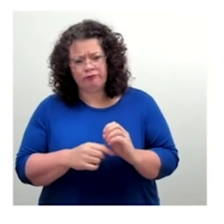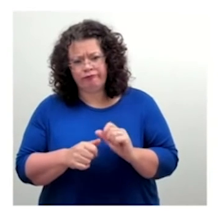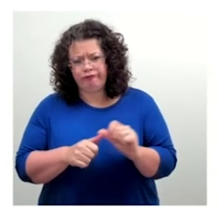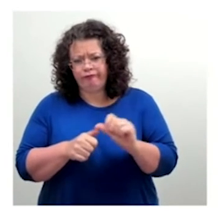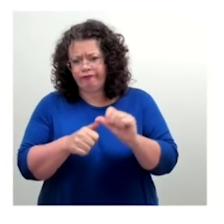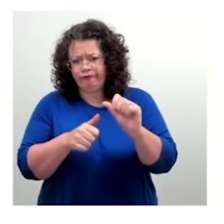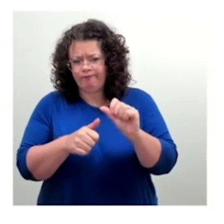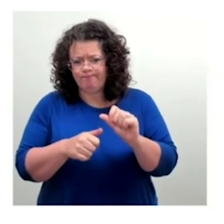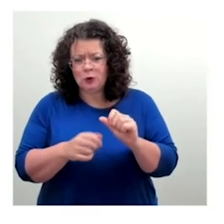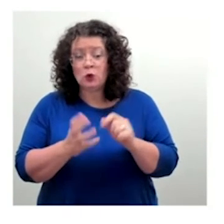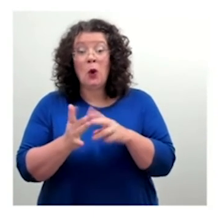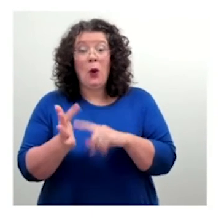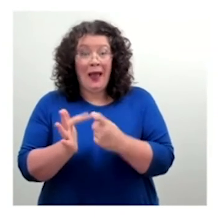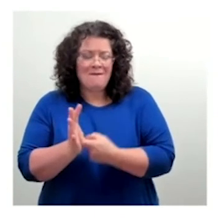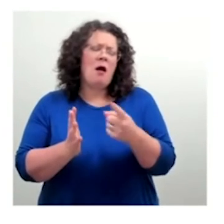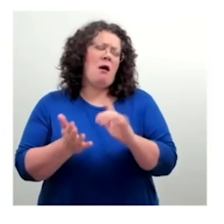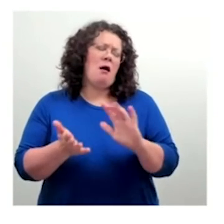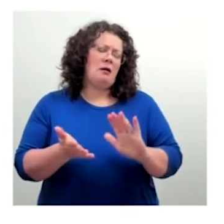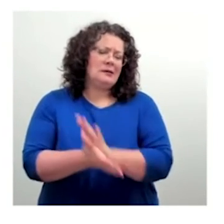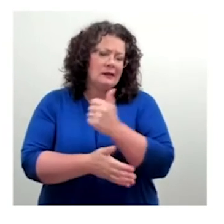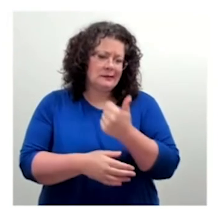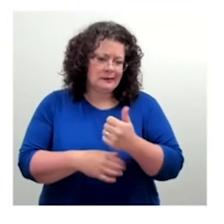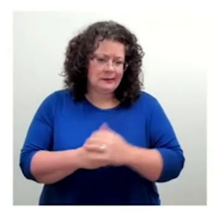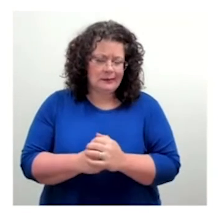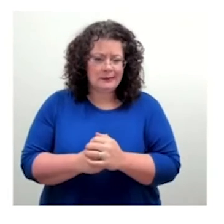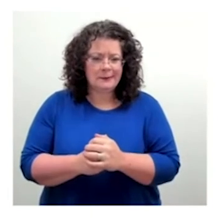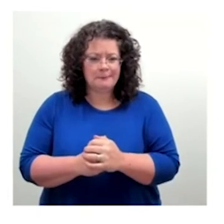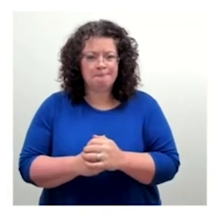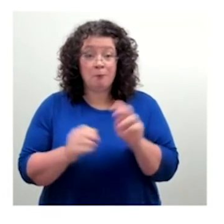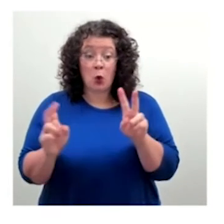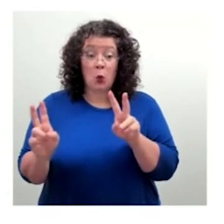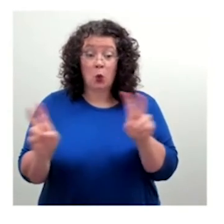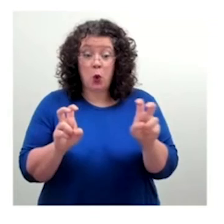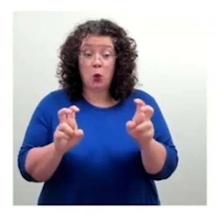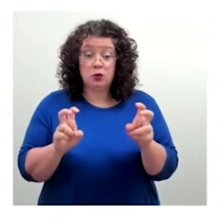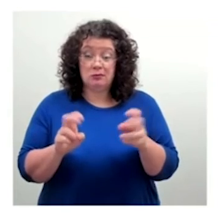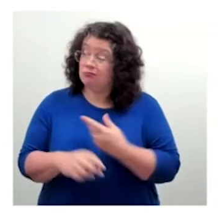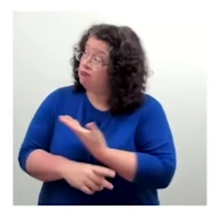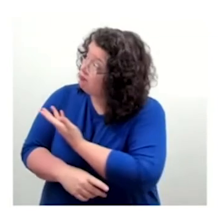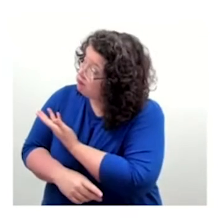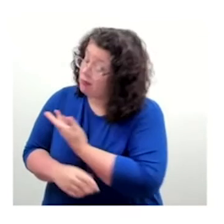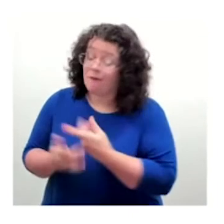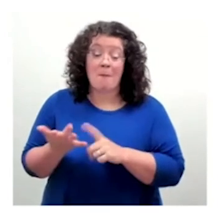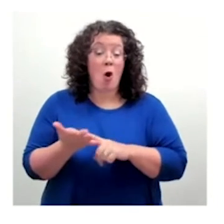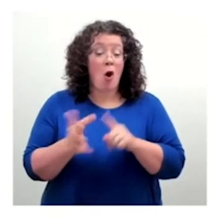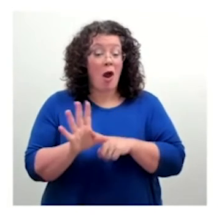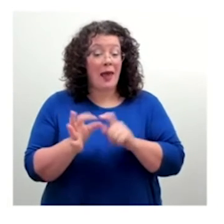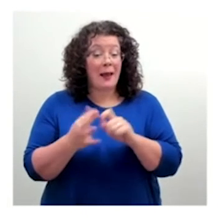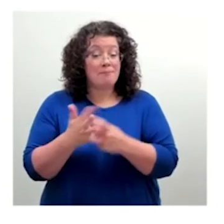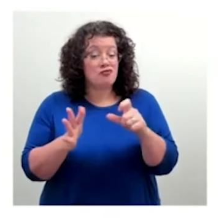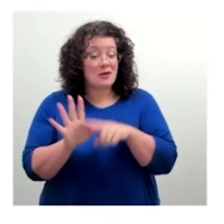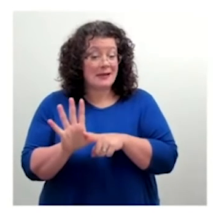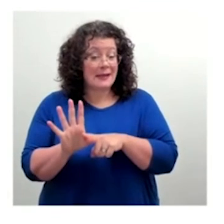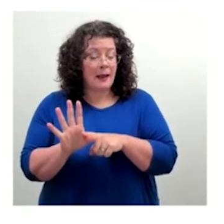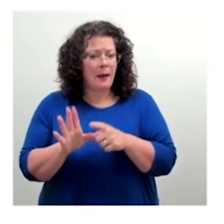design director at Unilever. He says, before any new or updated e-commerce images are sent to retailers, Unilever now requires that